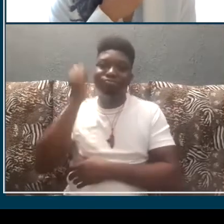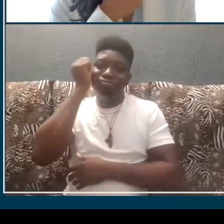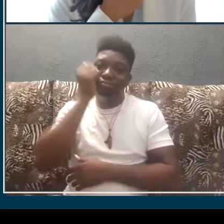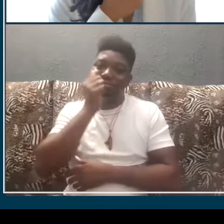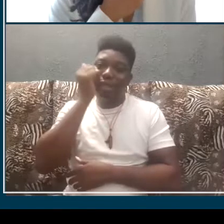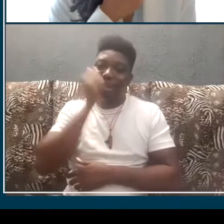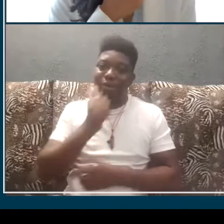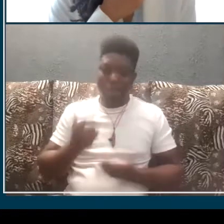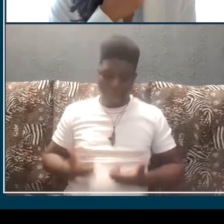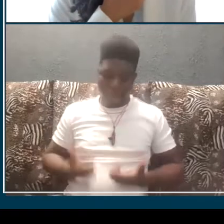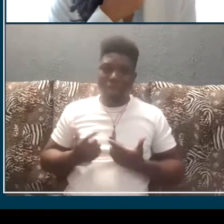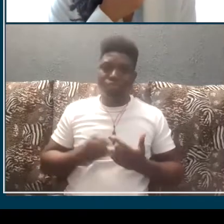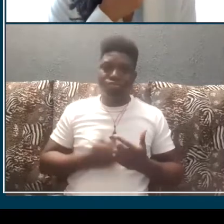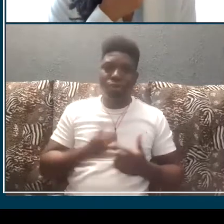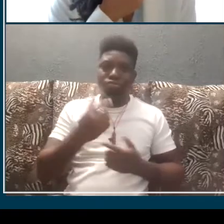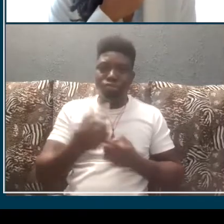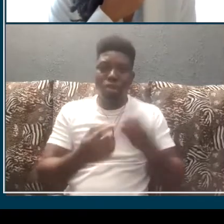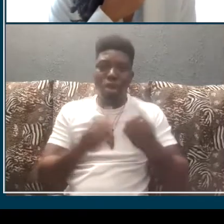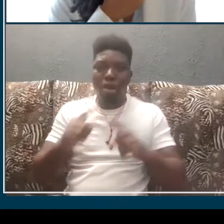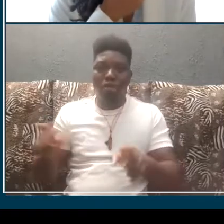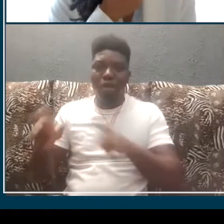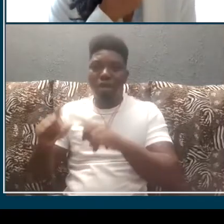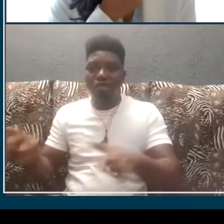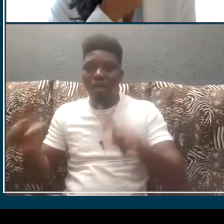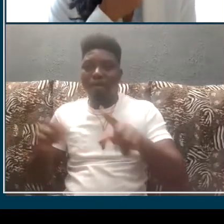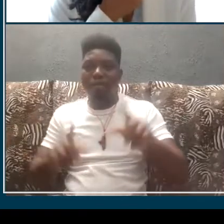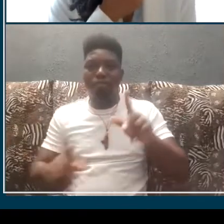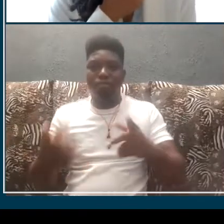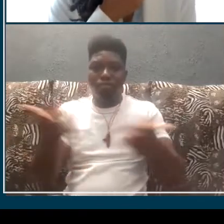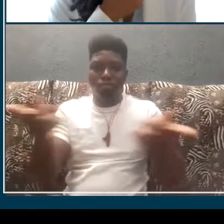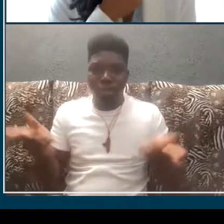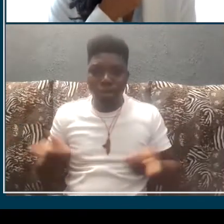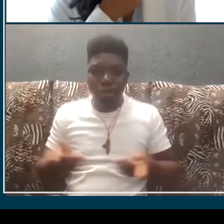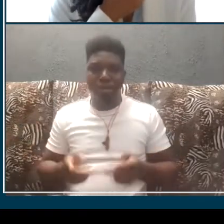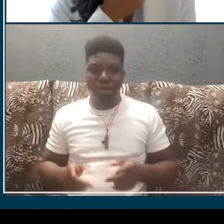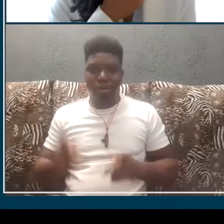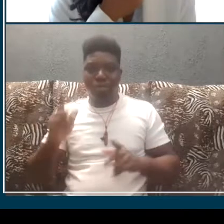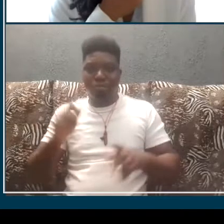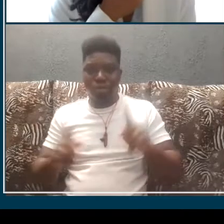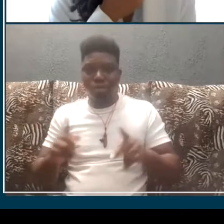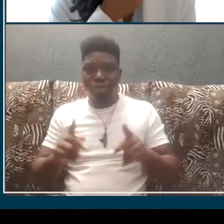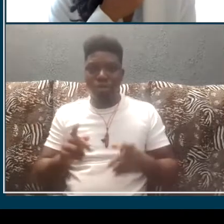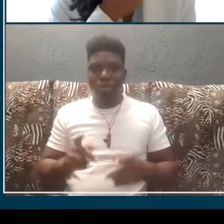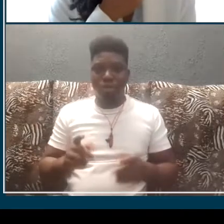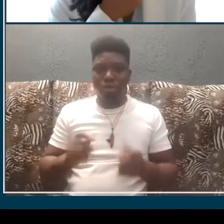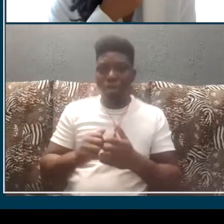tend to treat people with disability or Black people differently. uh,